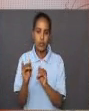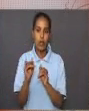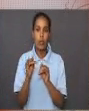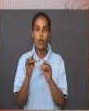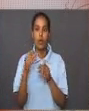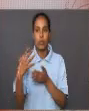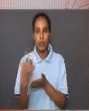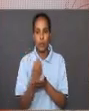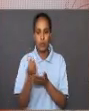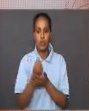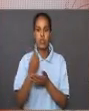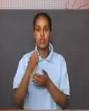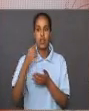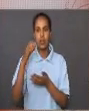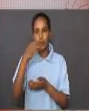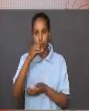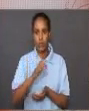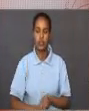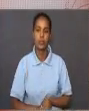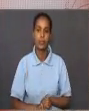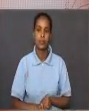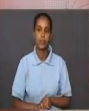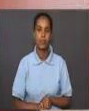in order to produce the solution.